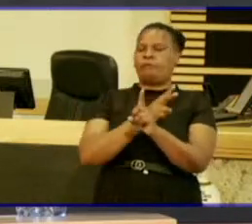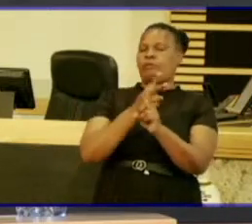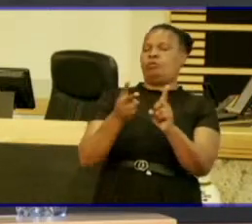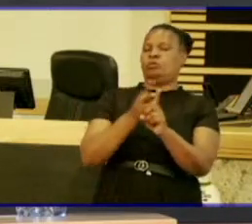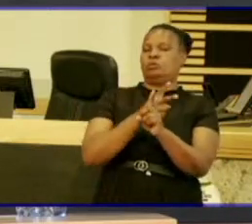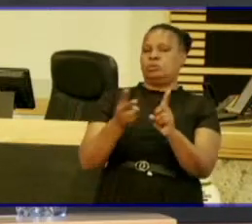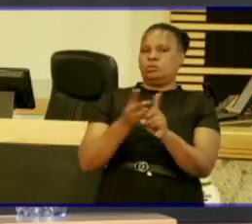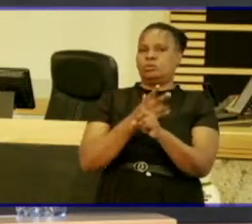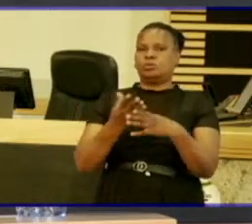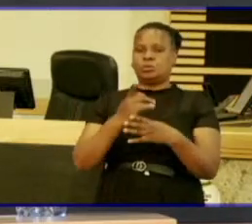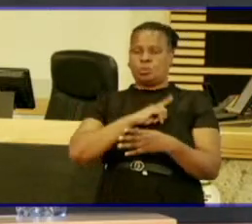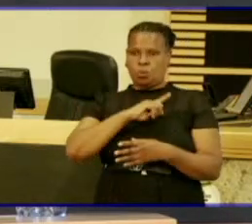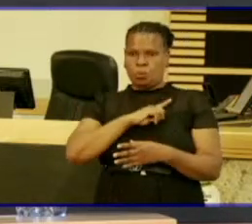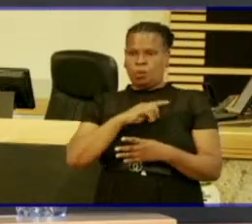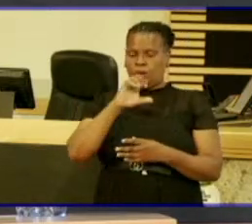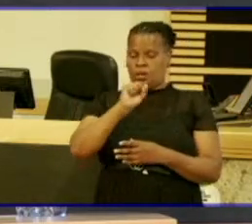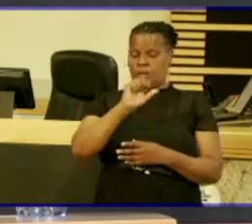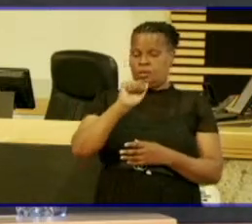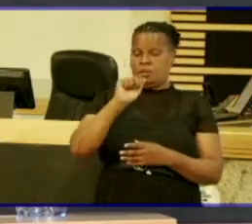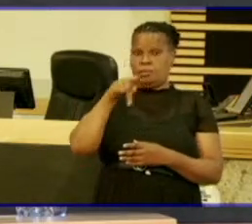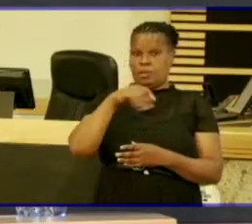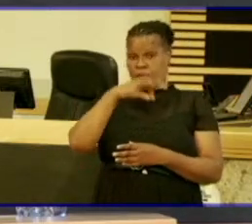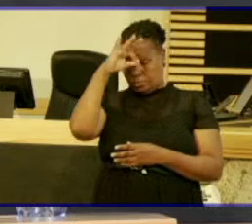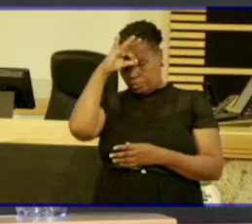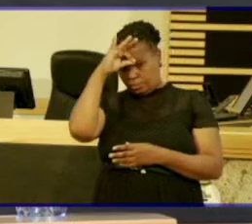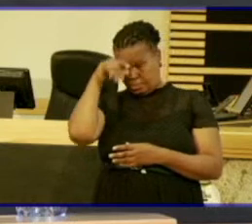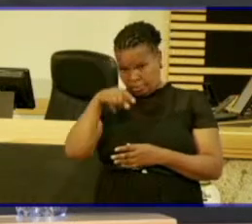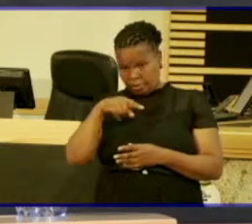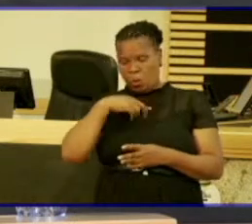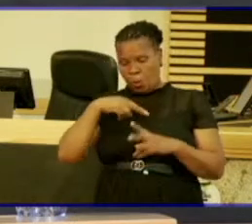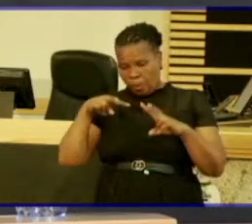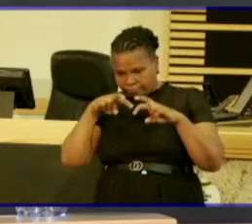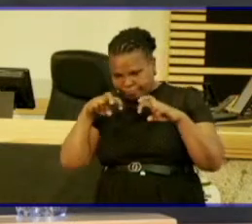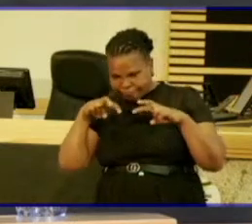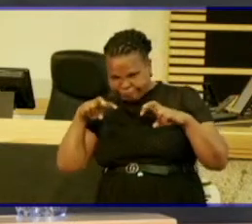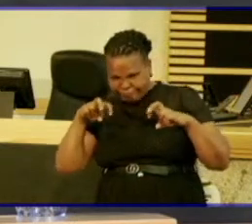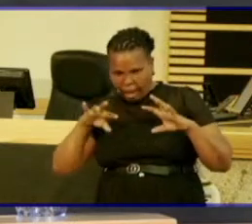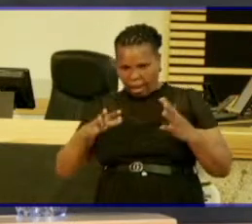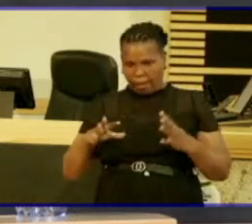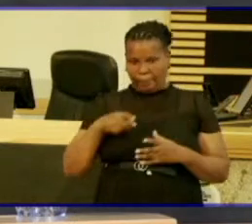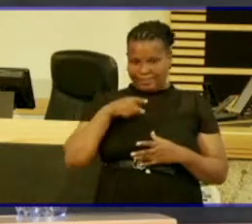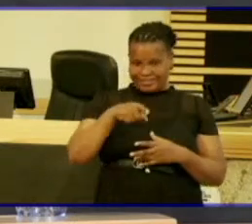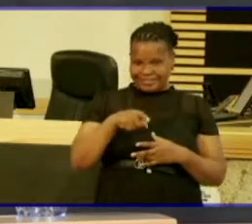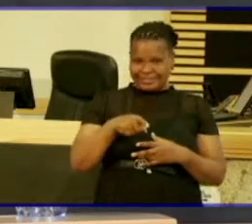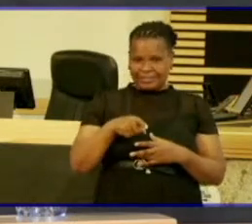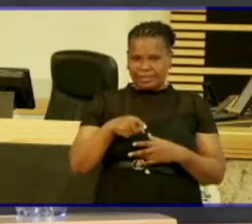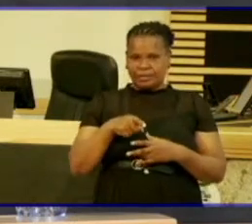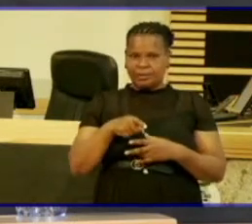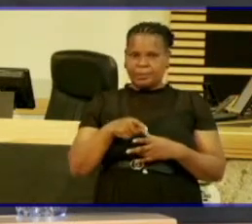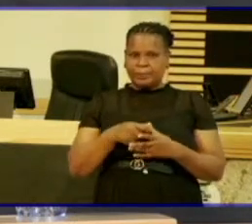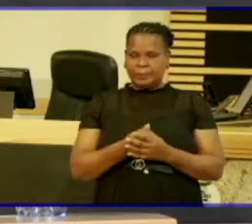in the turnaround times of the SAPS in investigating cases of gender-based violence, as well as the